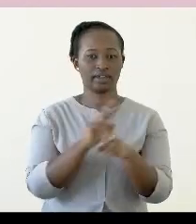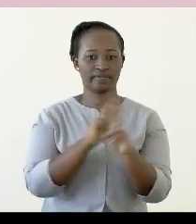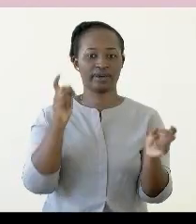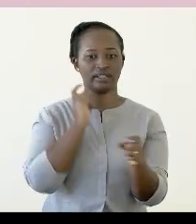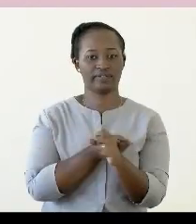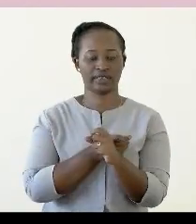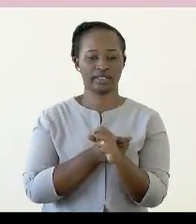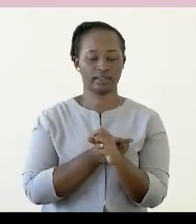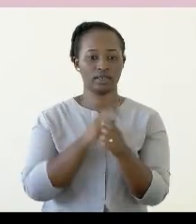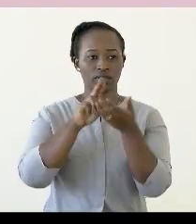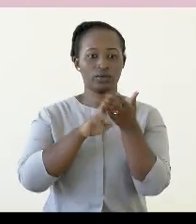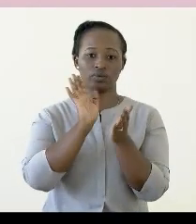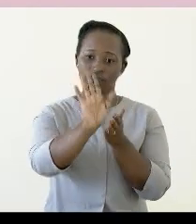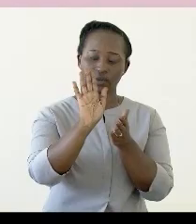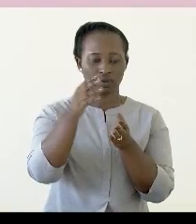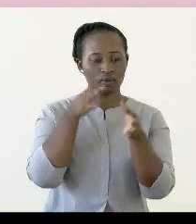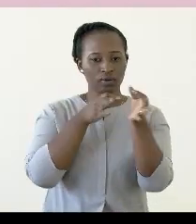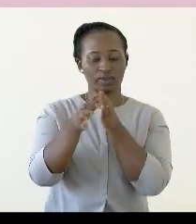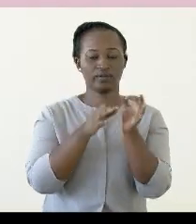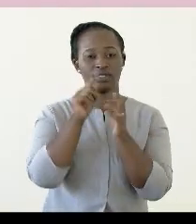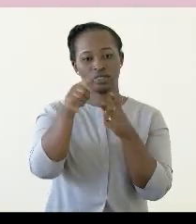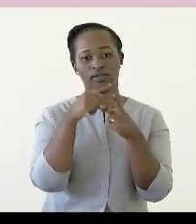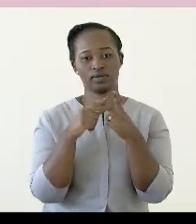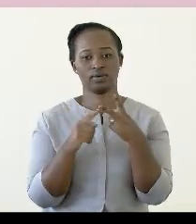difficult to you to define these 2